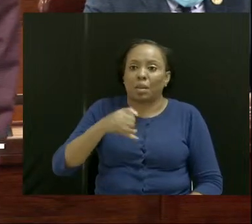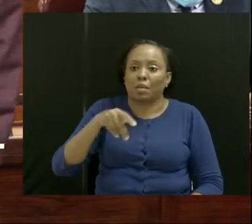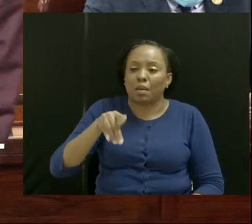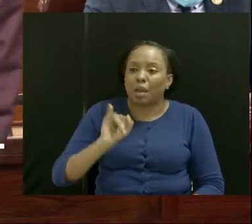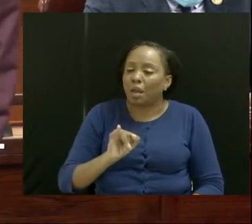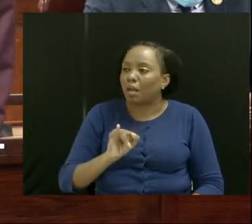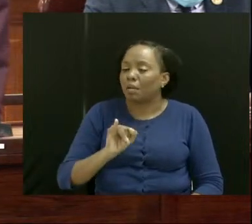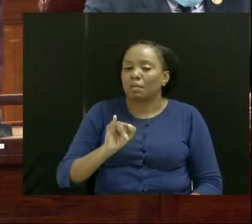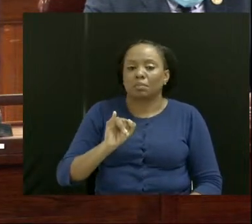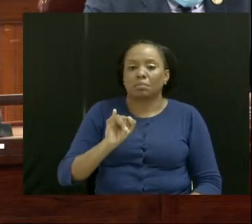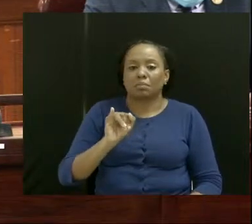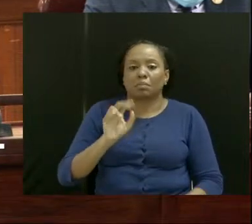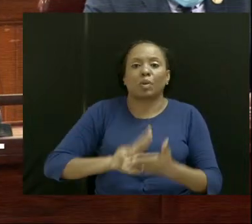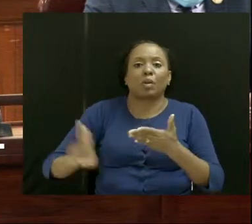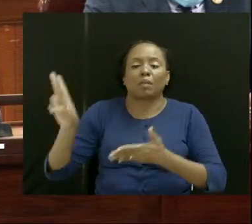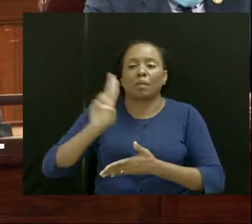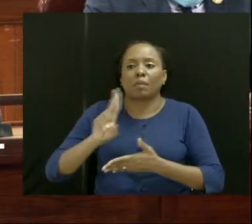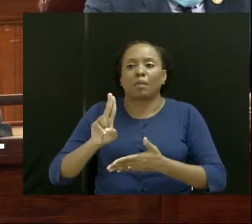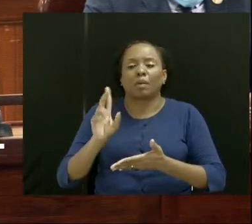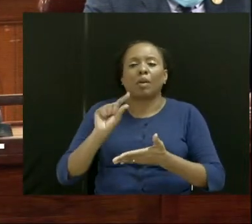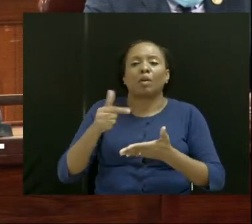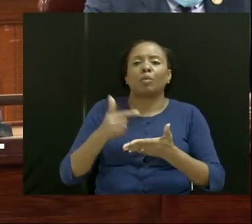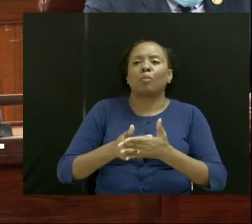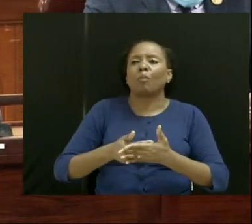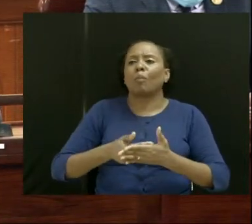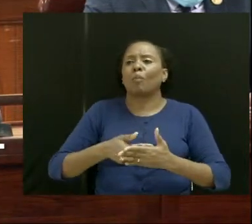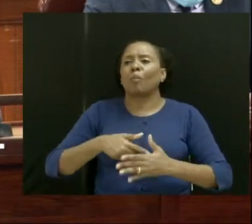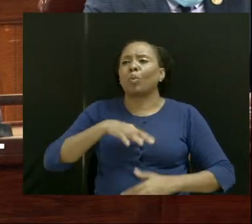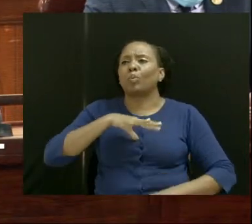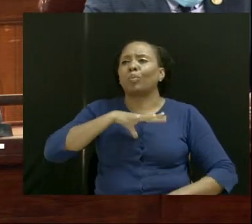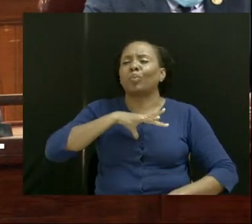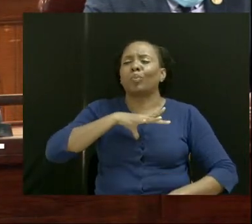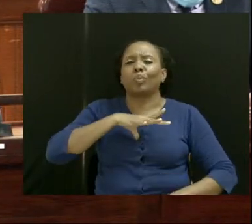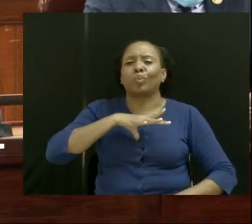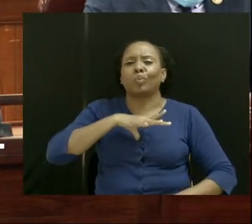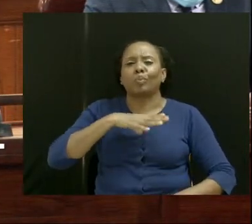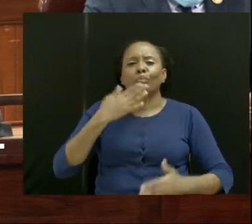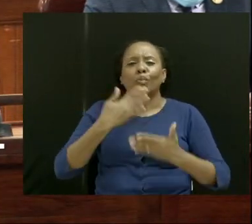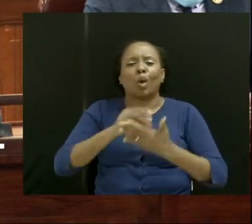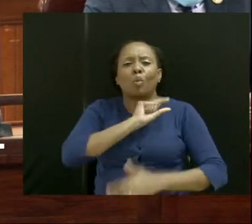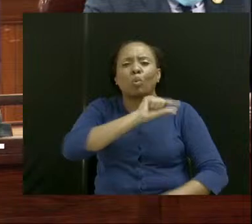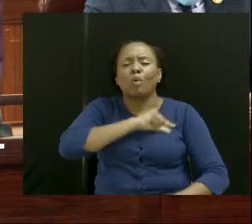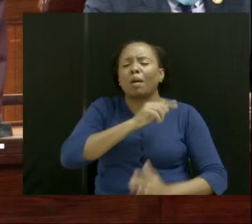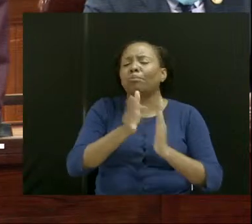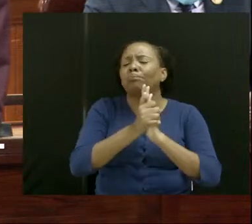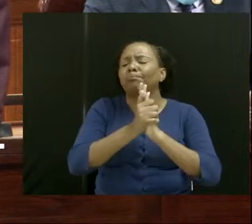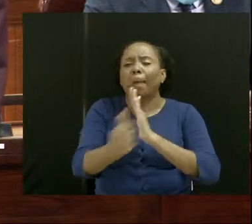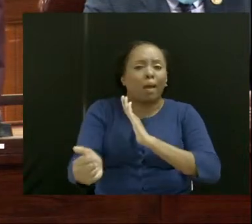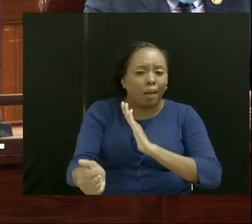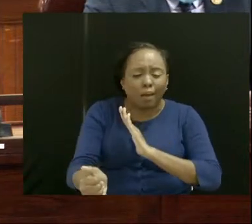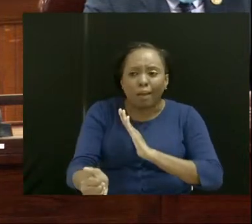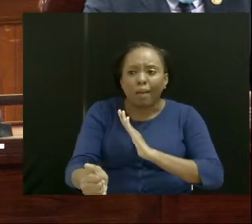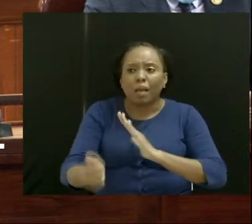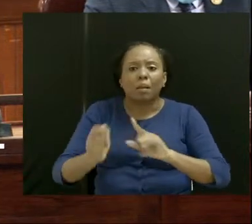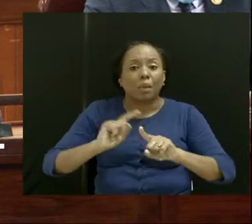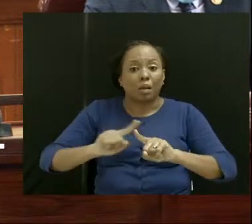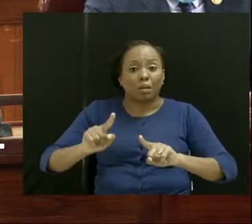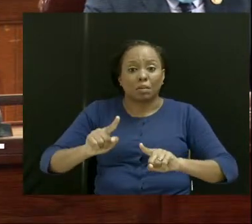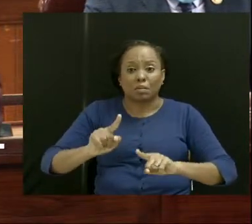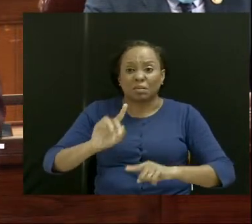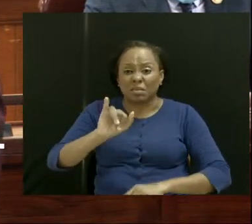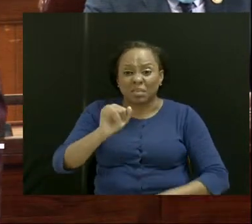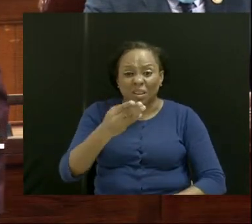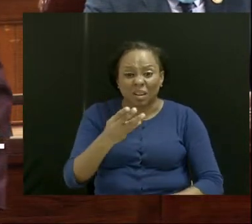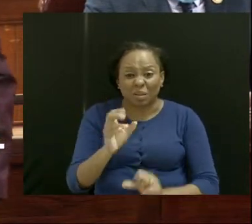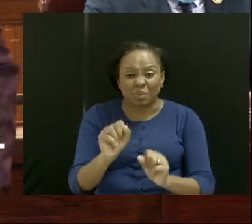Speaker, but not an opportunity to find a job that matches